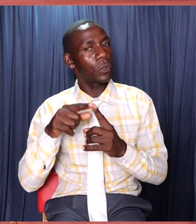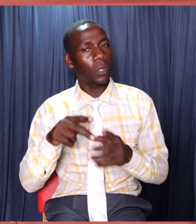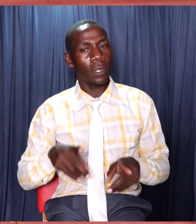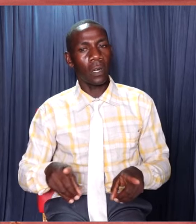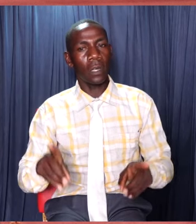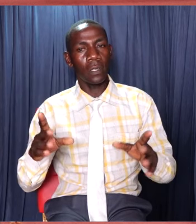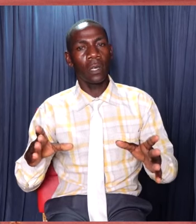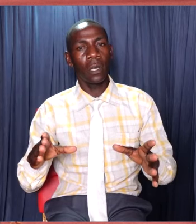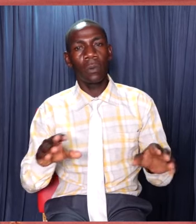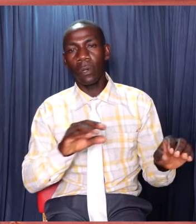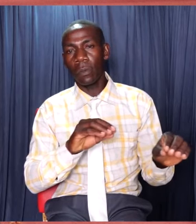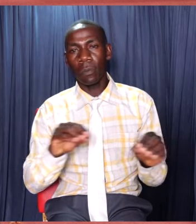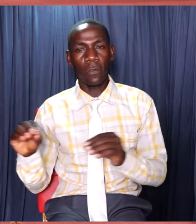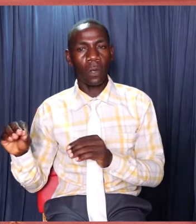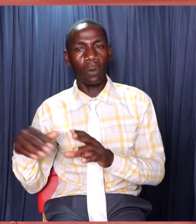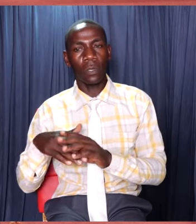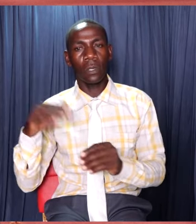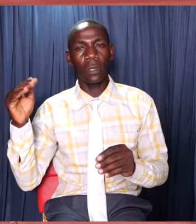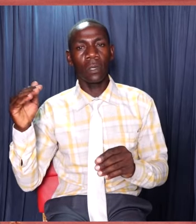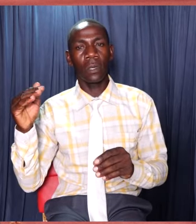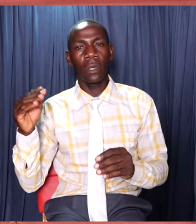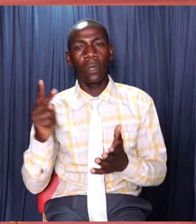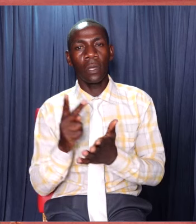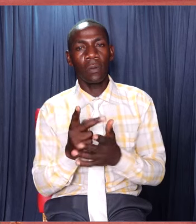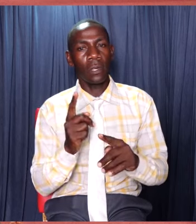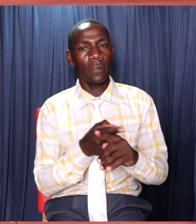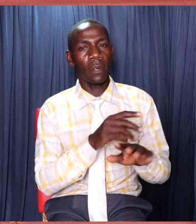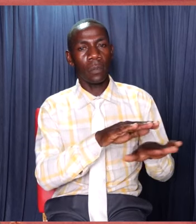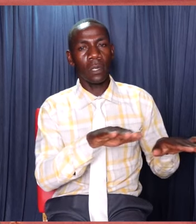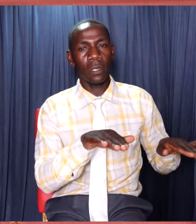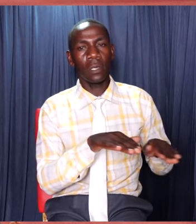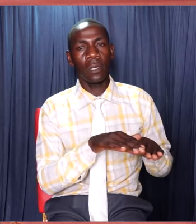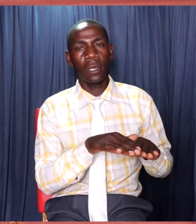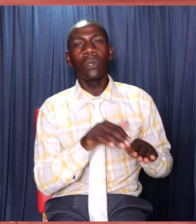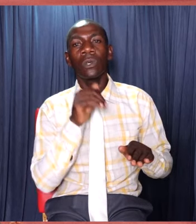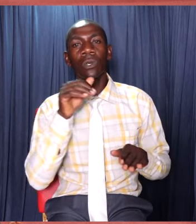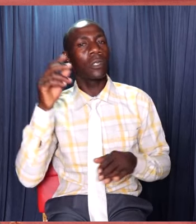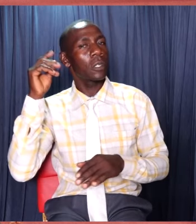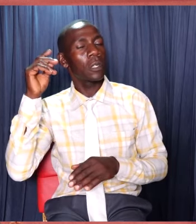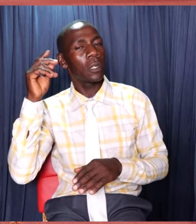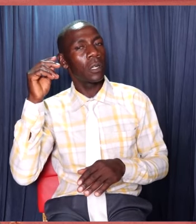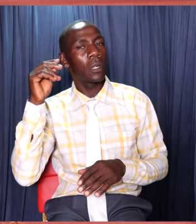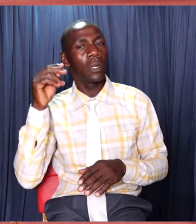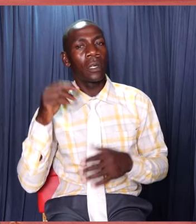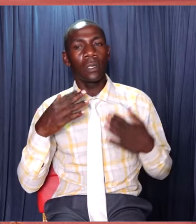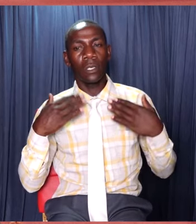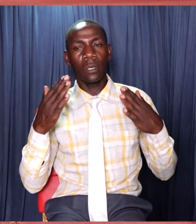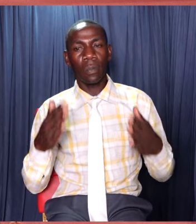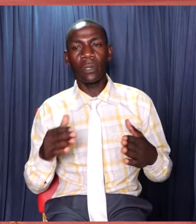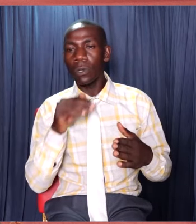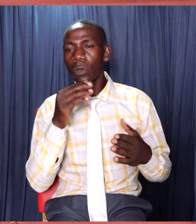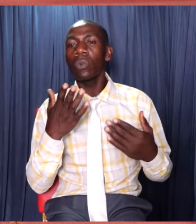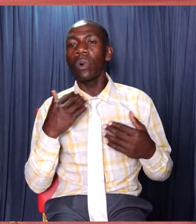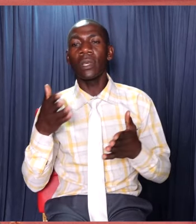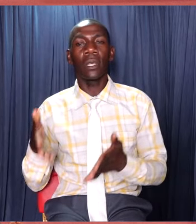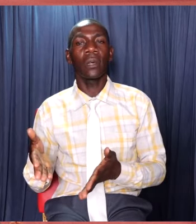the director. Atakutoa pale. He'll move you out. Akuweke kwingine. And get you to another area. Maana humsikilizi. Because you don't listen Asema to him. Asema huyu mtu simtaki hapa.